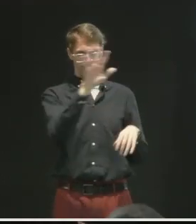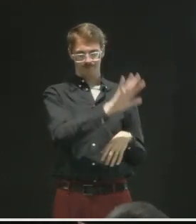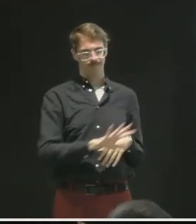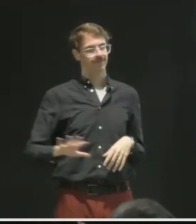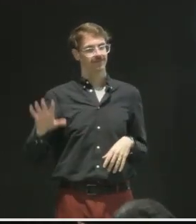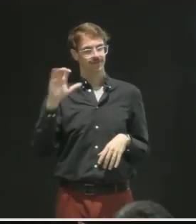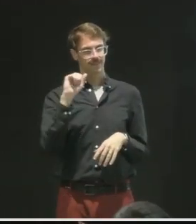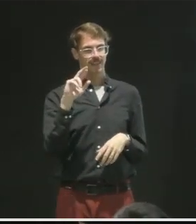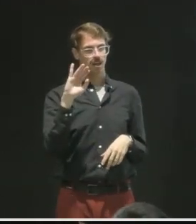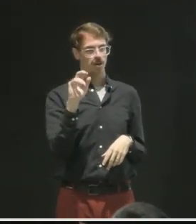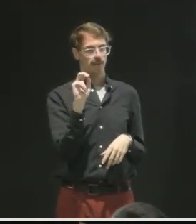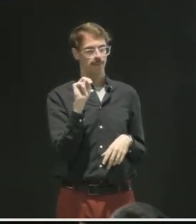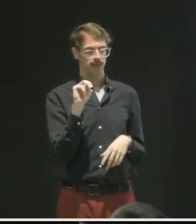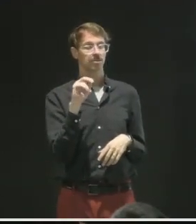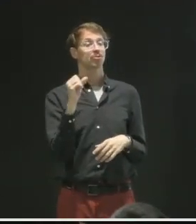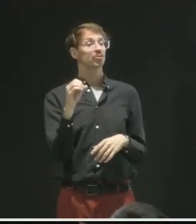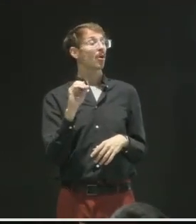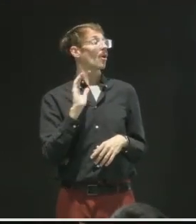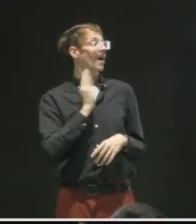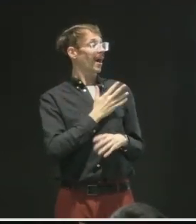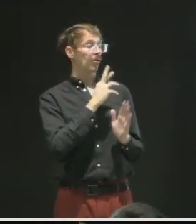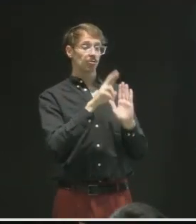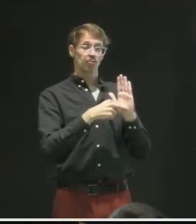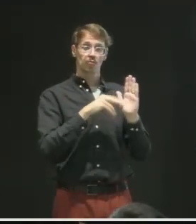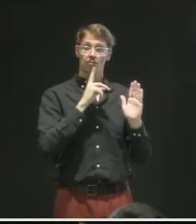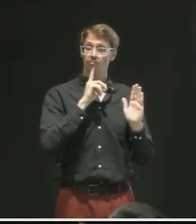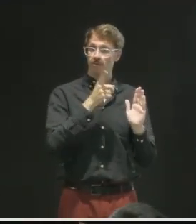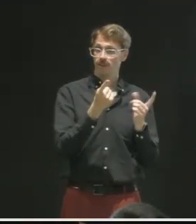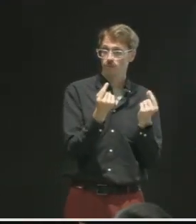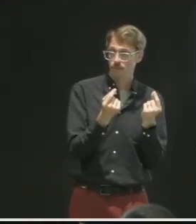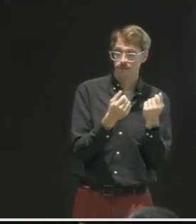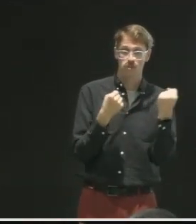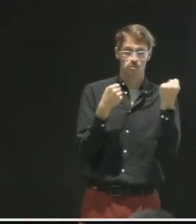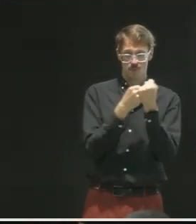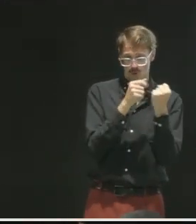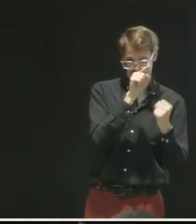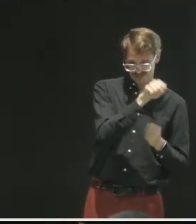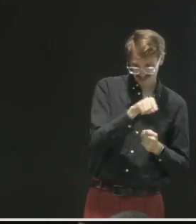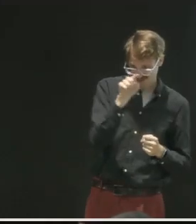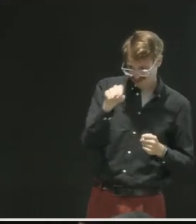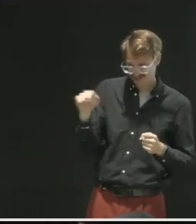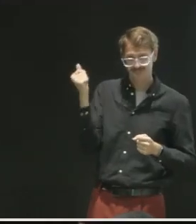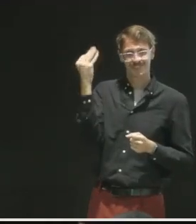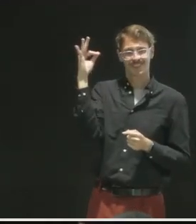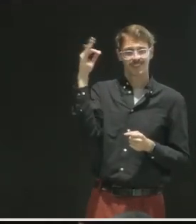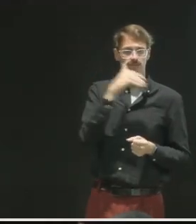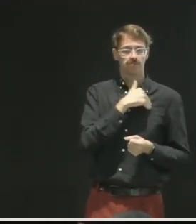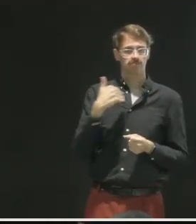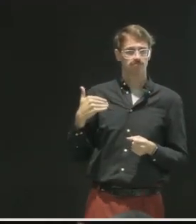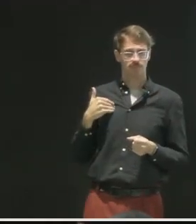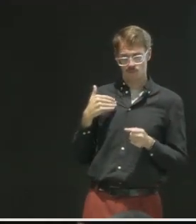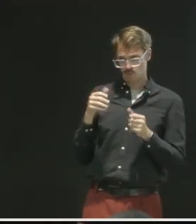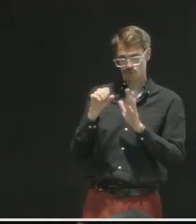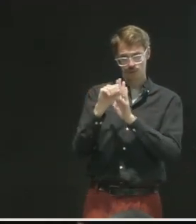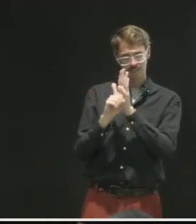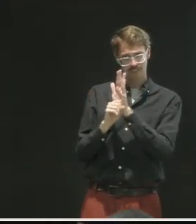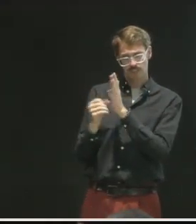work at the coordinating unit. So our role really is to support the member states in being able